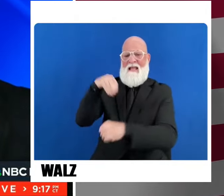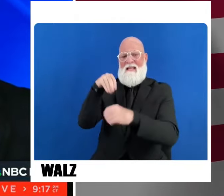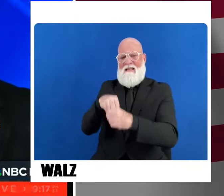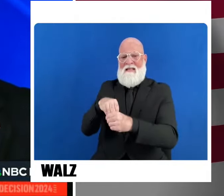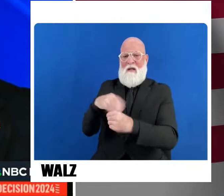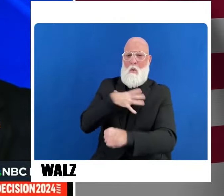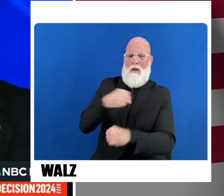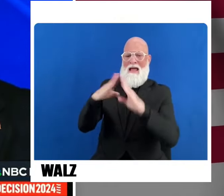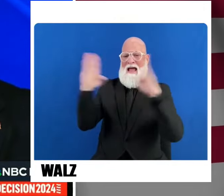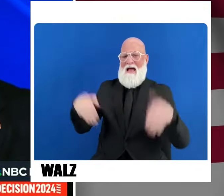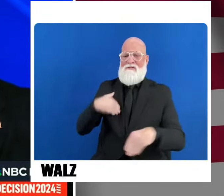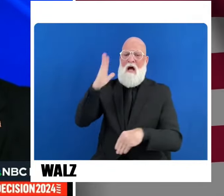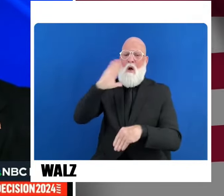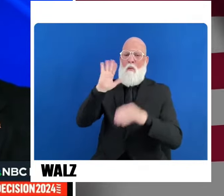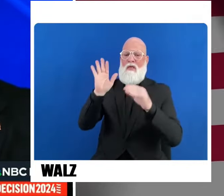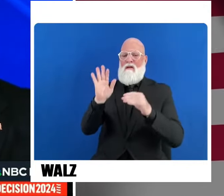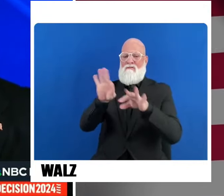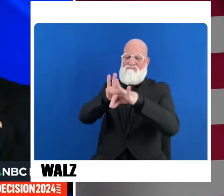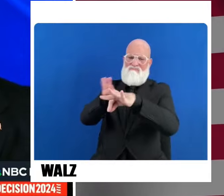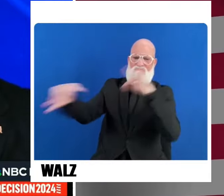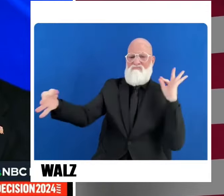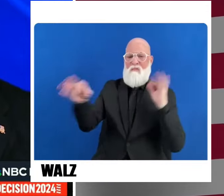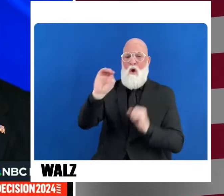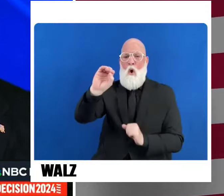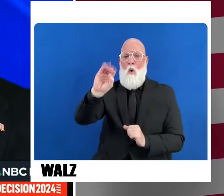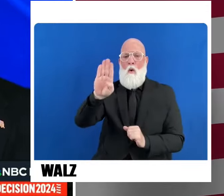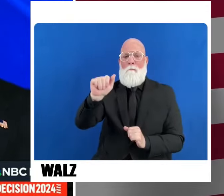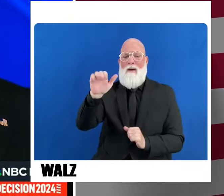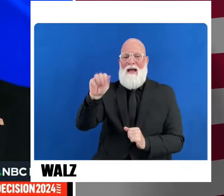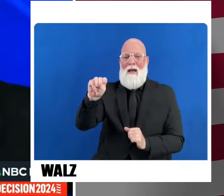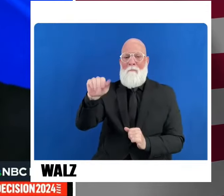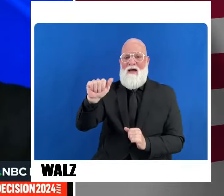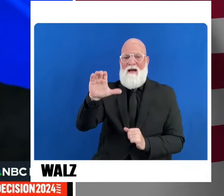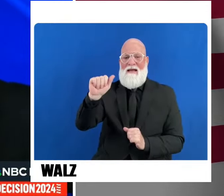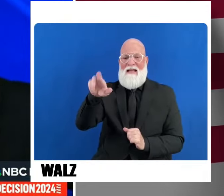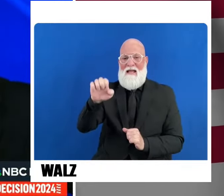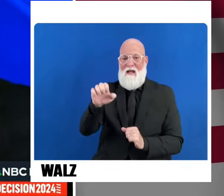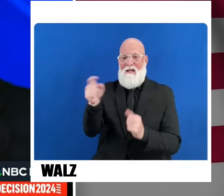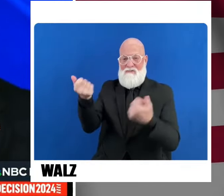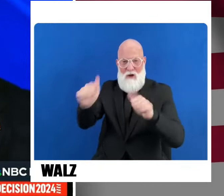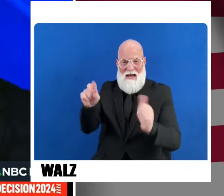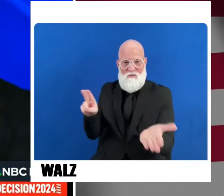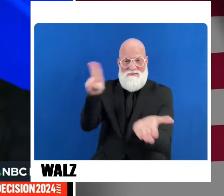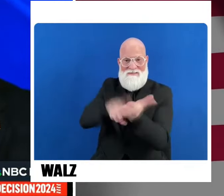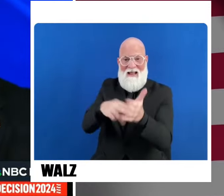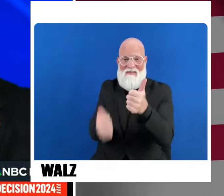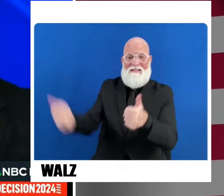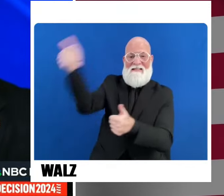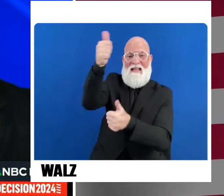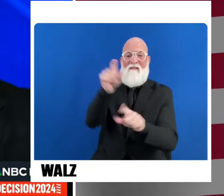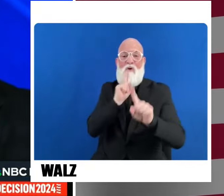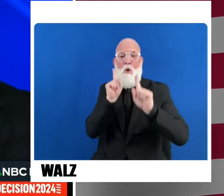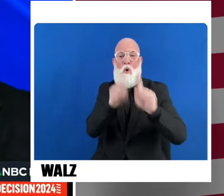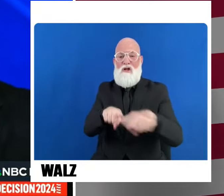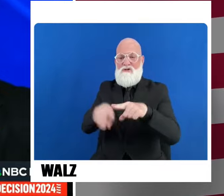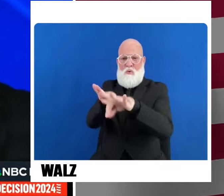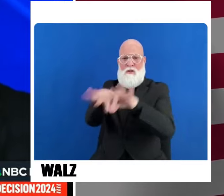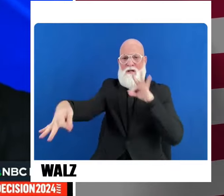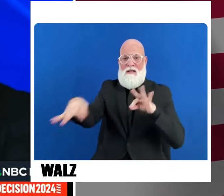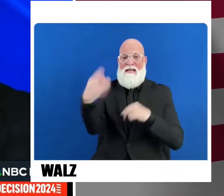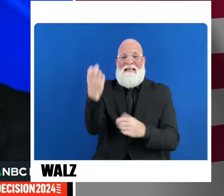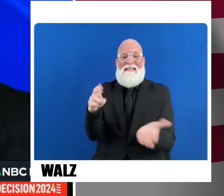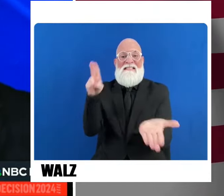day one, he tried to sign an executive order to repeal the ACA. He signed on to a lawsuit to repeal the